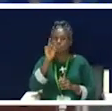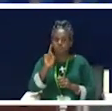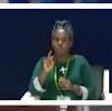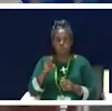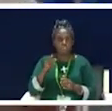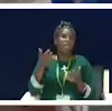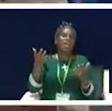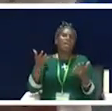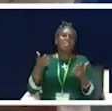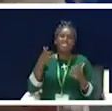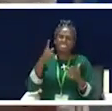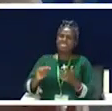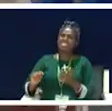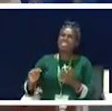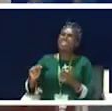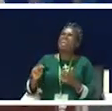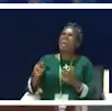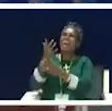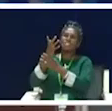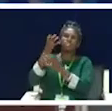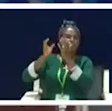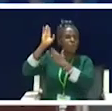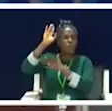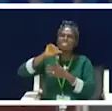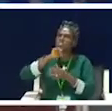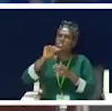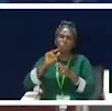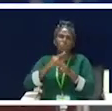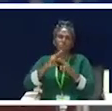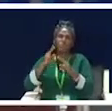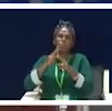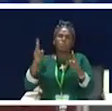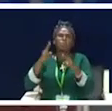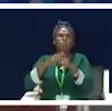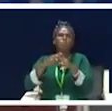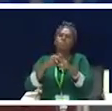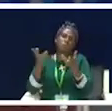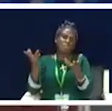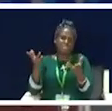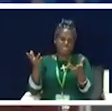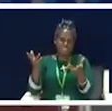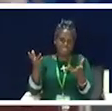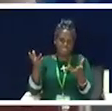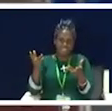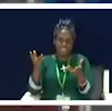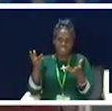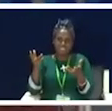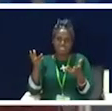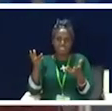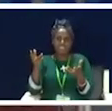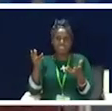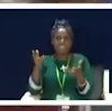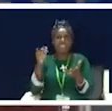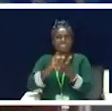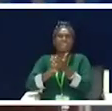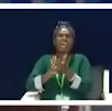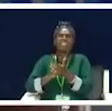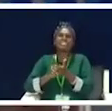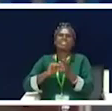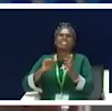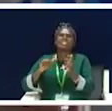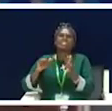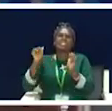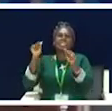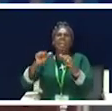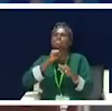hand is not shorting that he cannot save. The word can there means capacity, ability. So the only thing